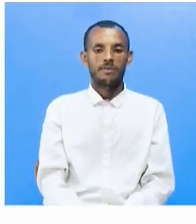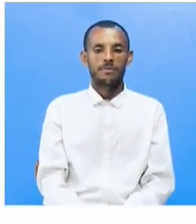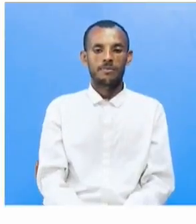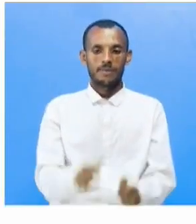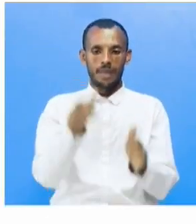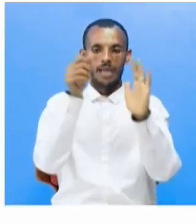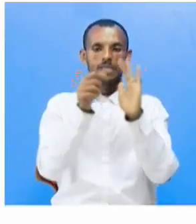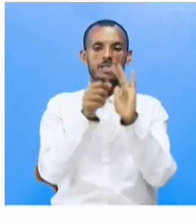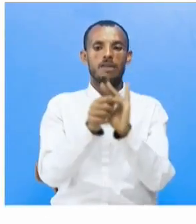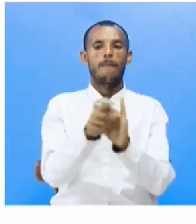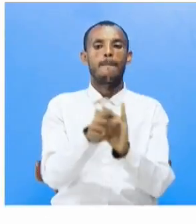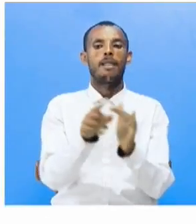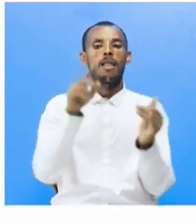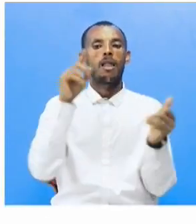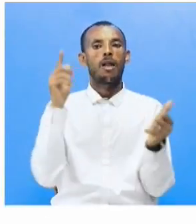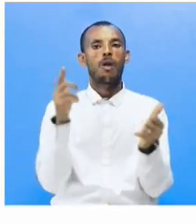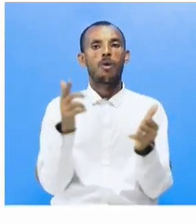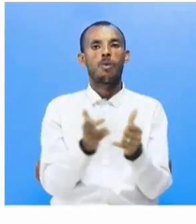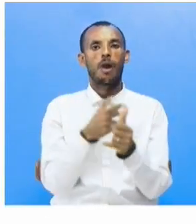Example.